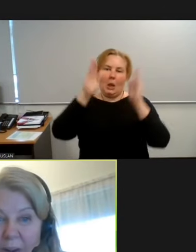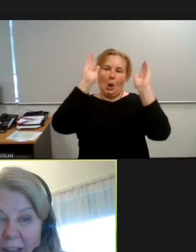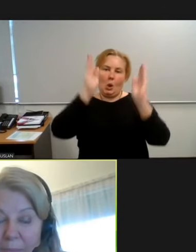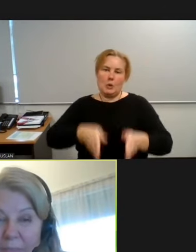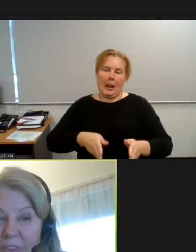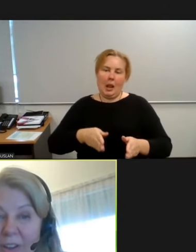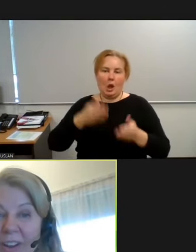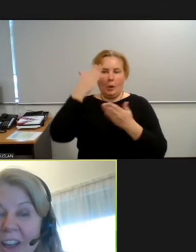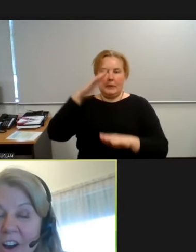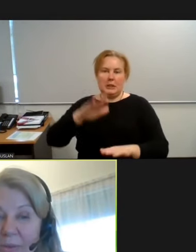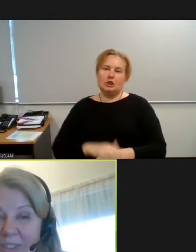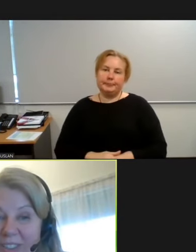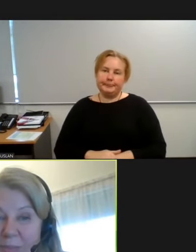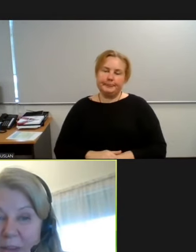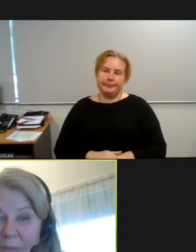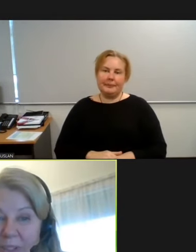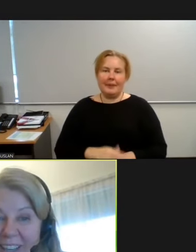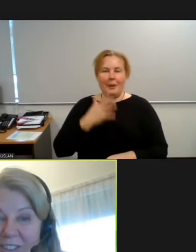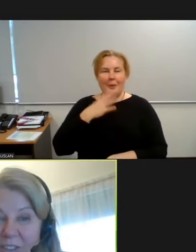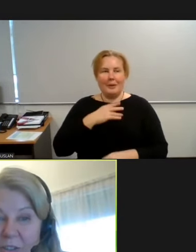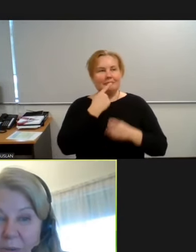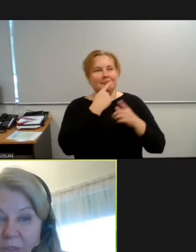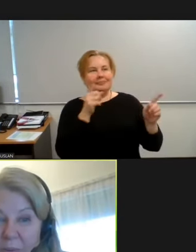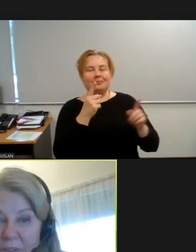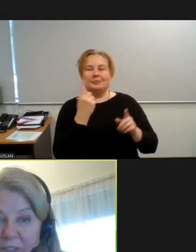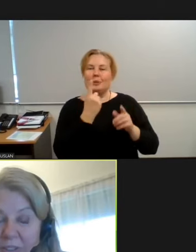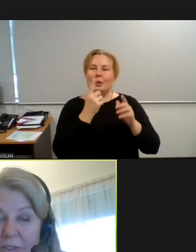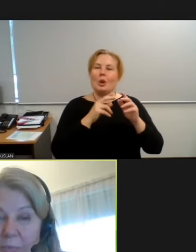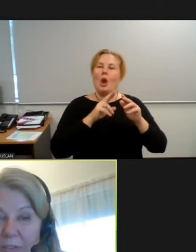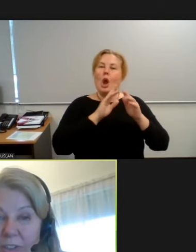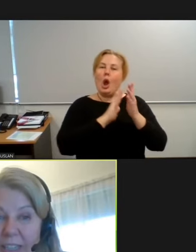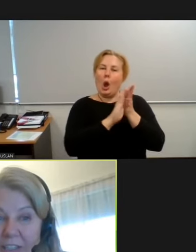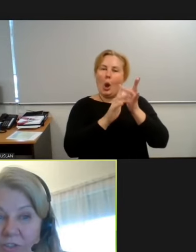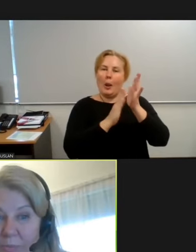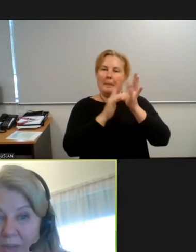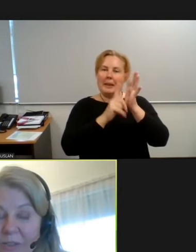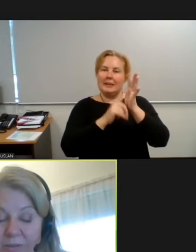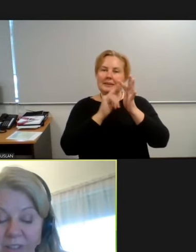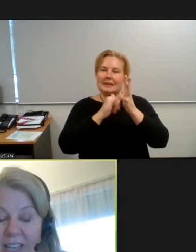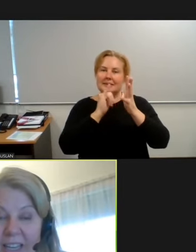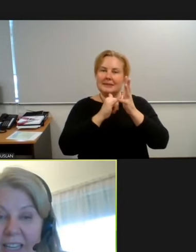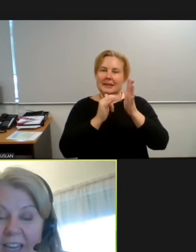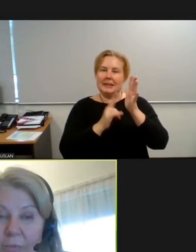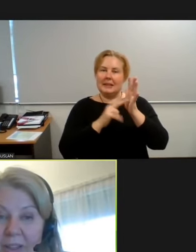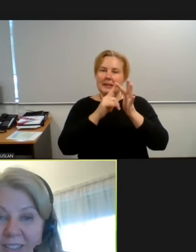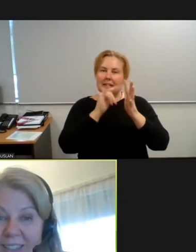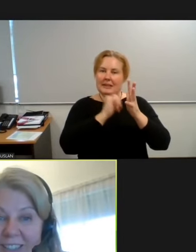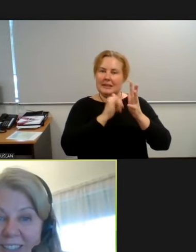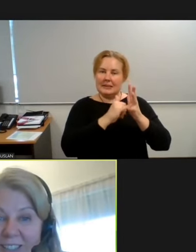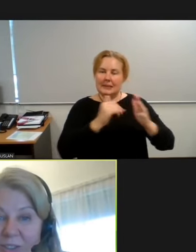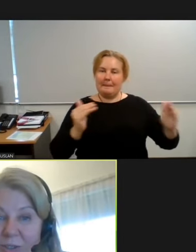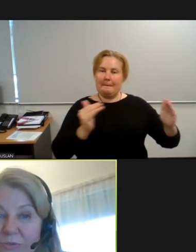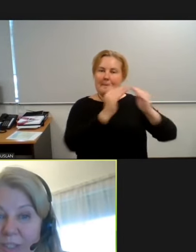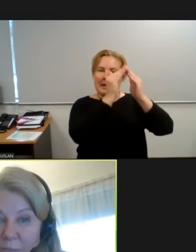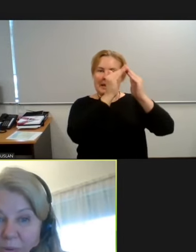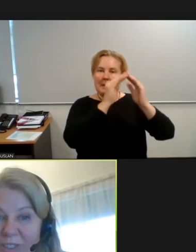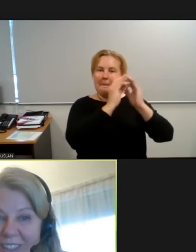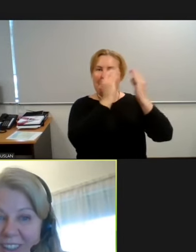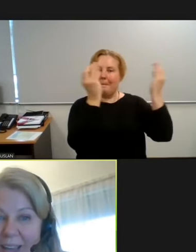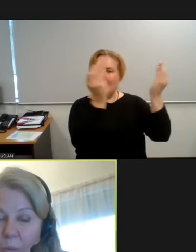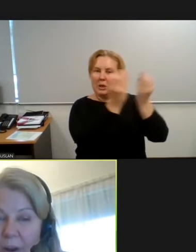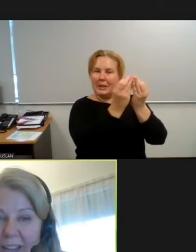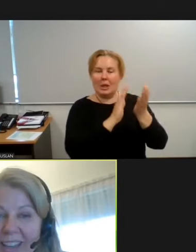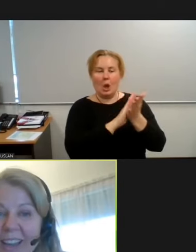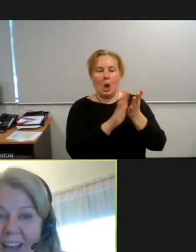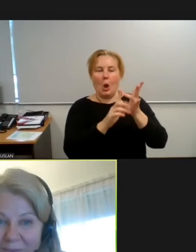to the Homelessness Peak Body Council of Homeless Persons, who's been really instrumental in helping the sector to respond